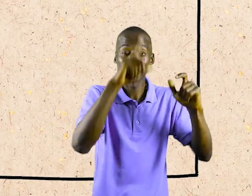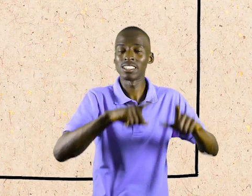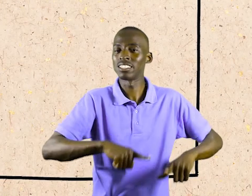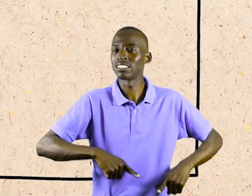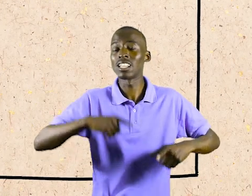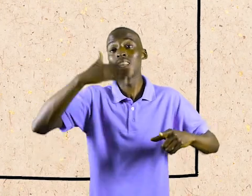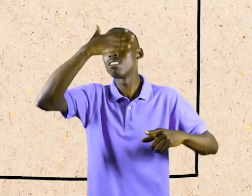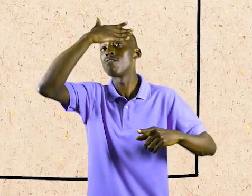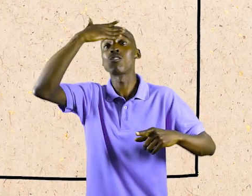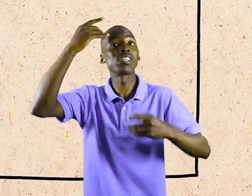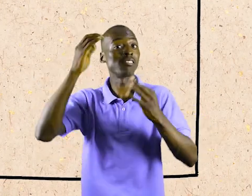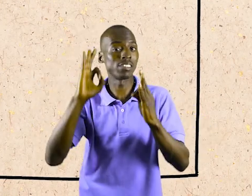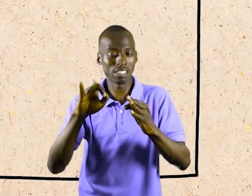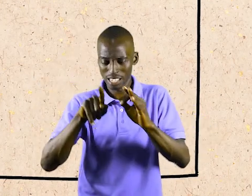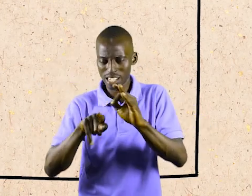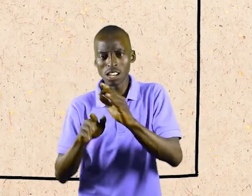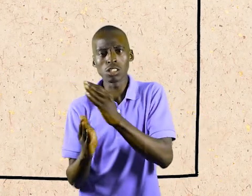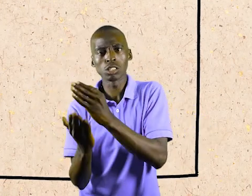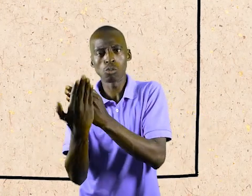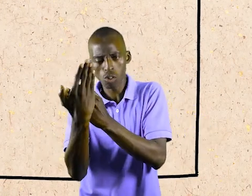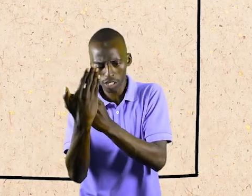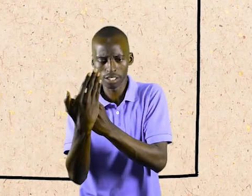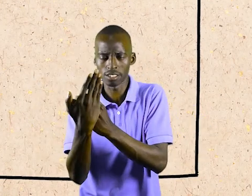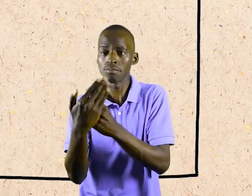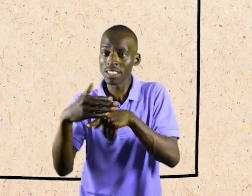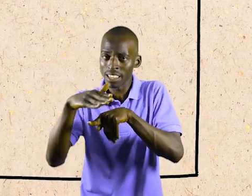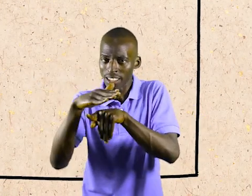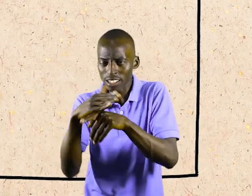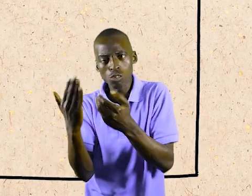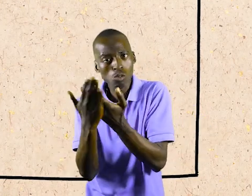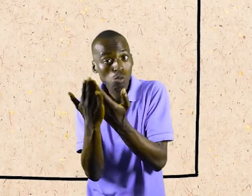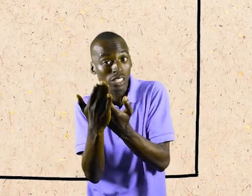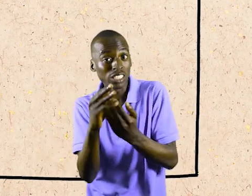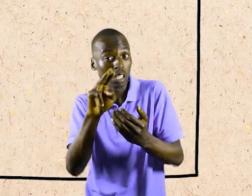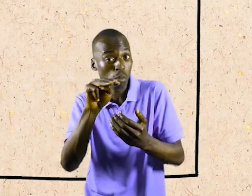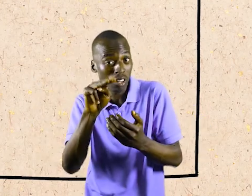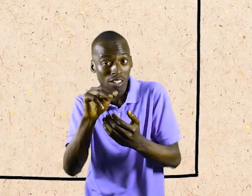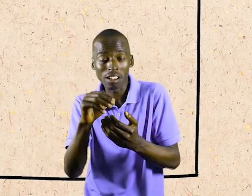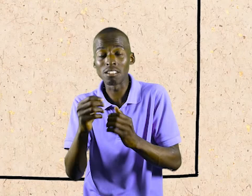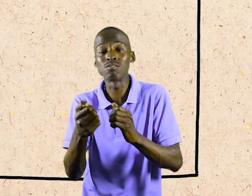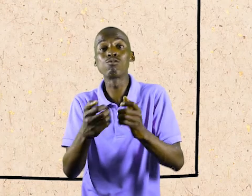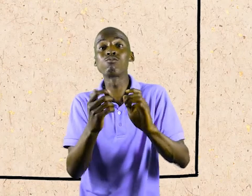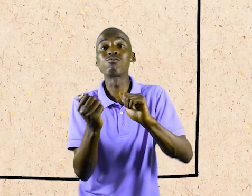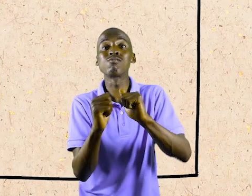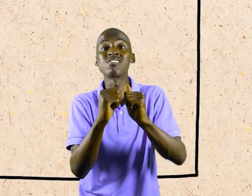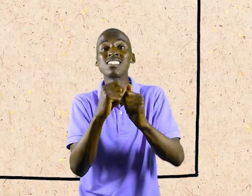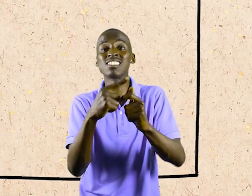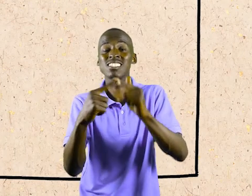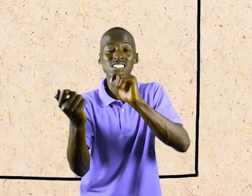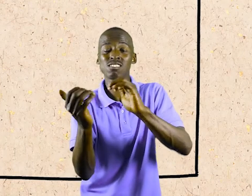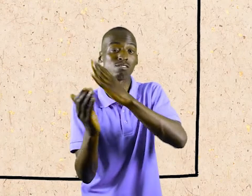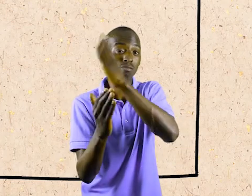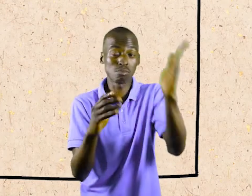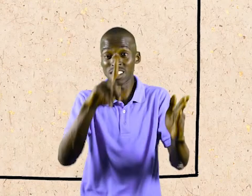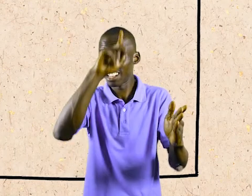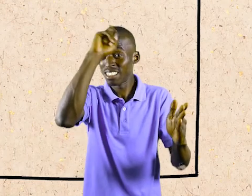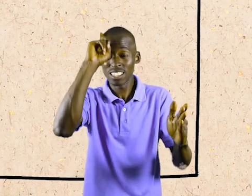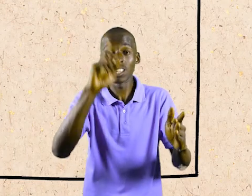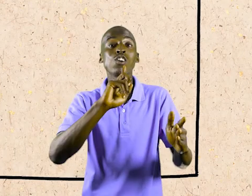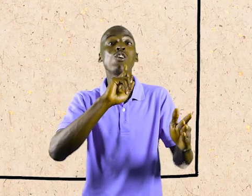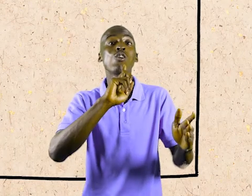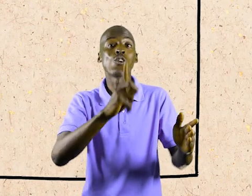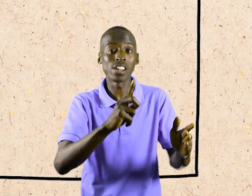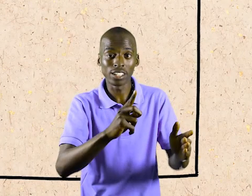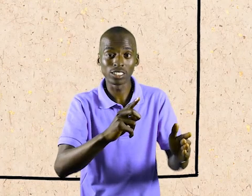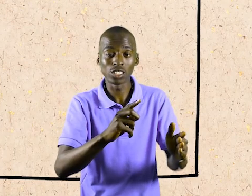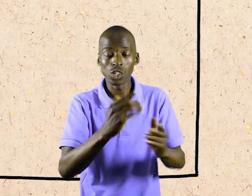totally forgotten. So in the morning, Haman enters to request Mordecai's execution. And the king in that moment orders Haman